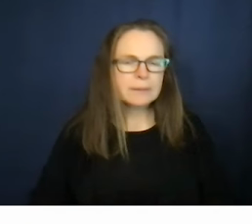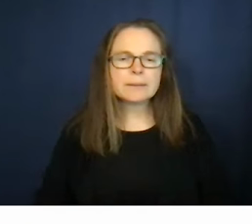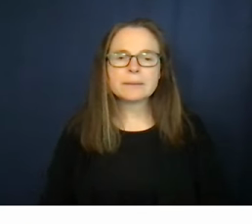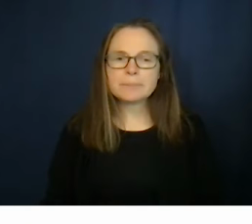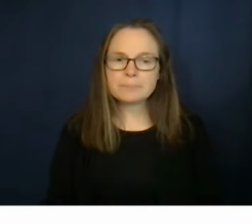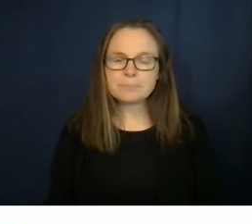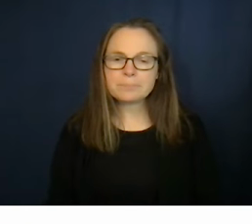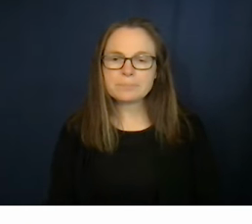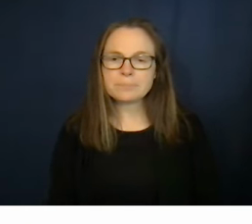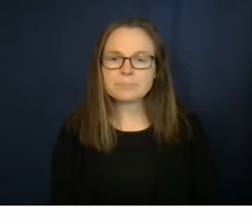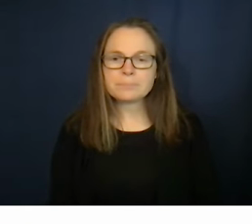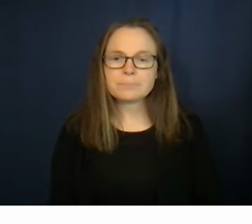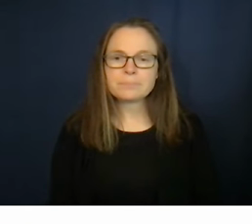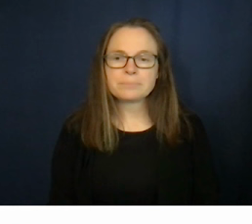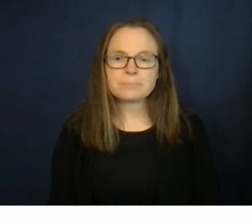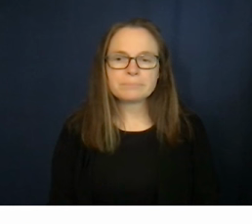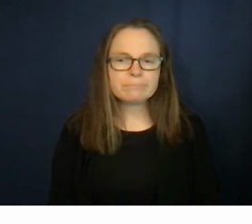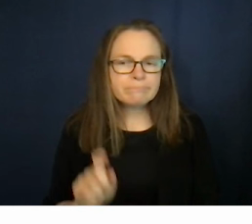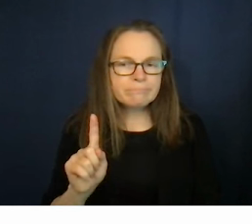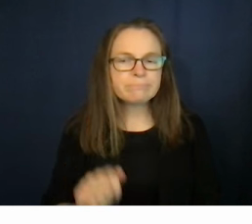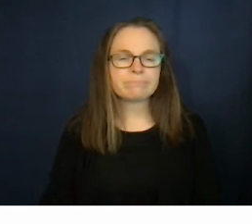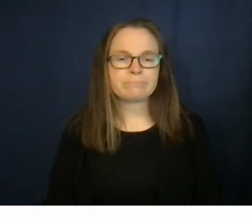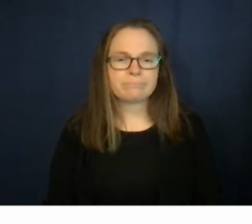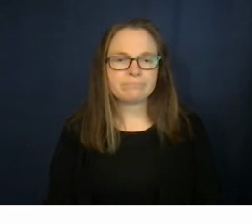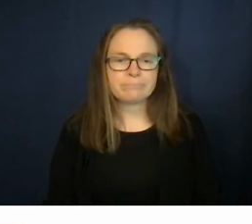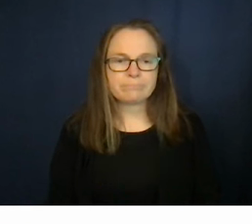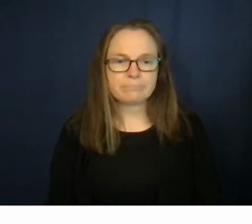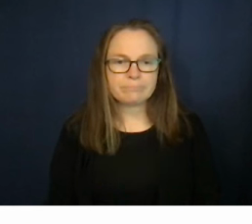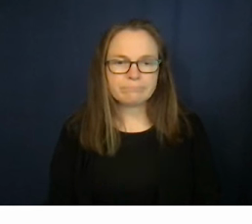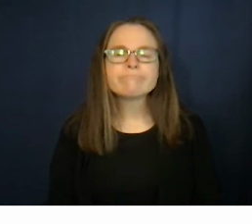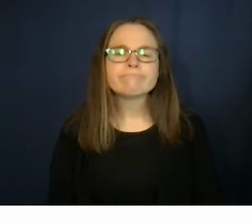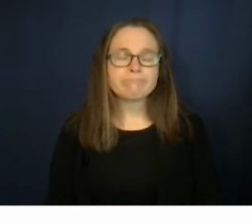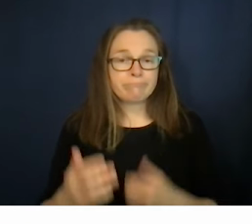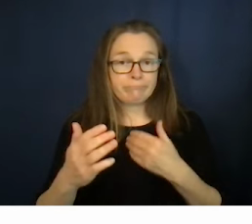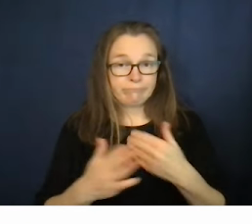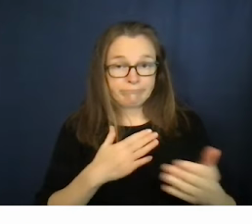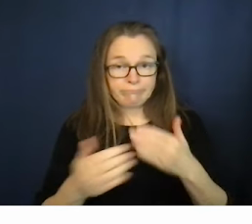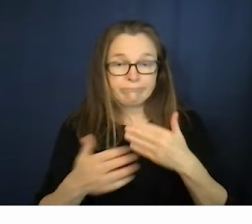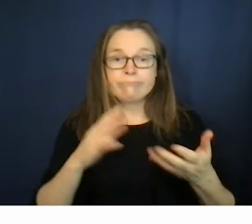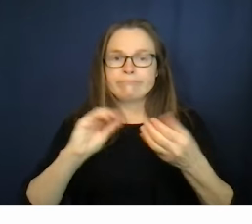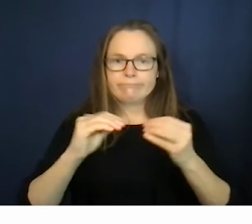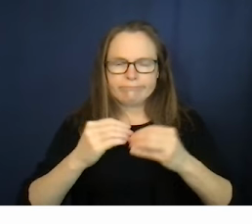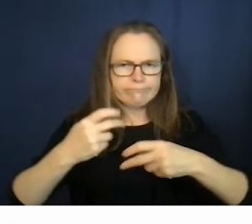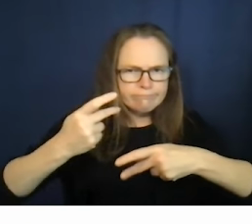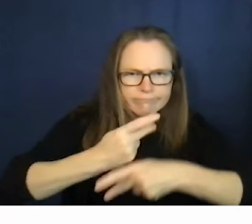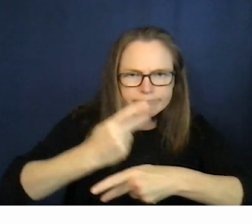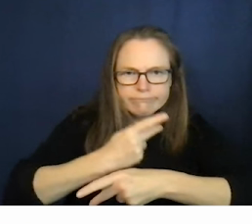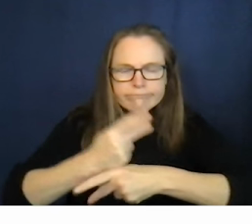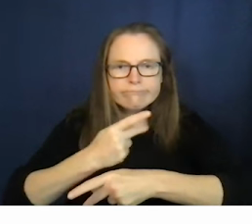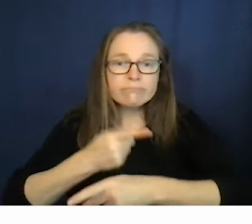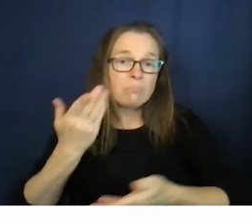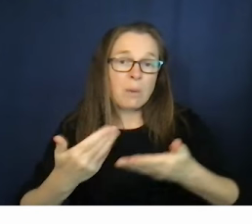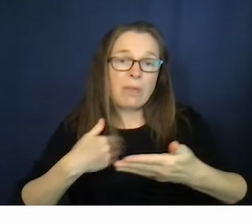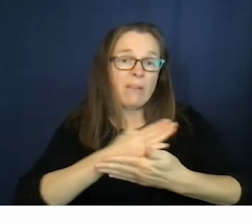Consider, oh gosh, the resulting in this calculation may be a range of cost based